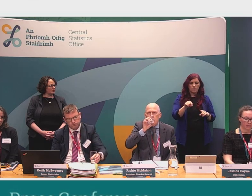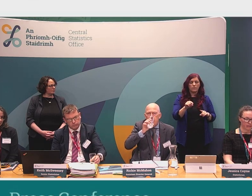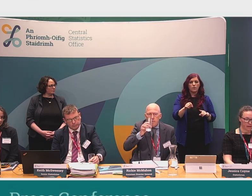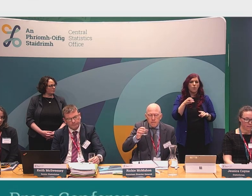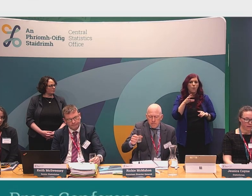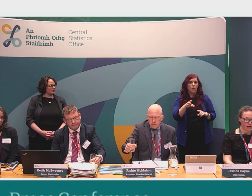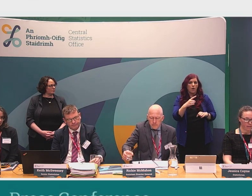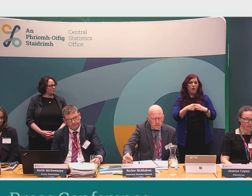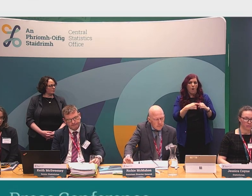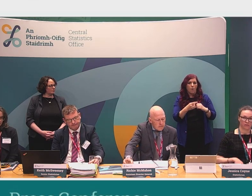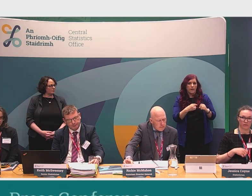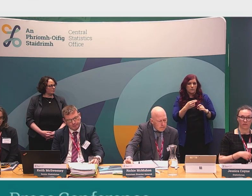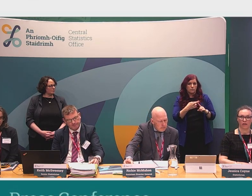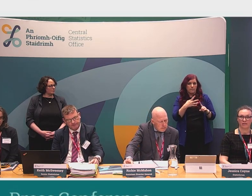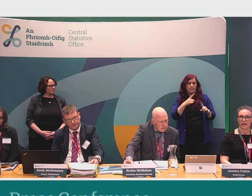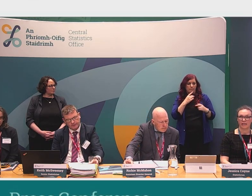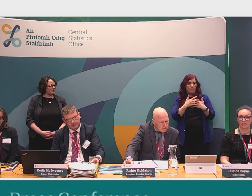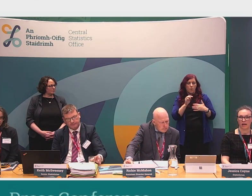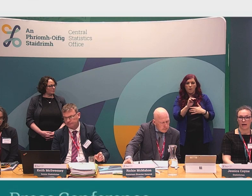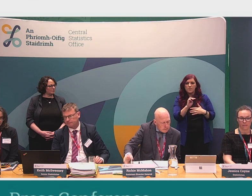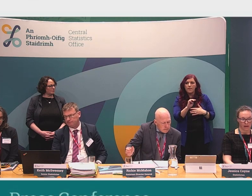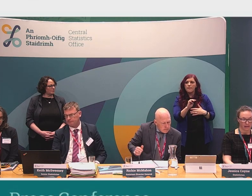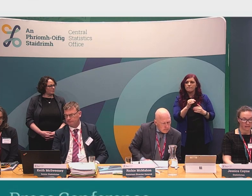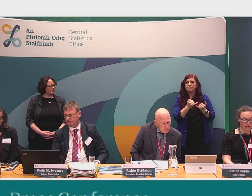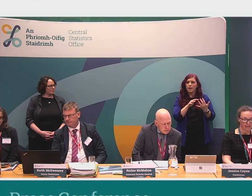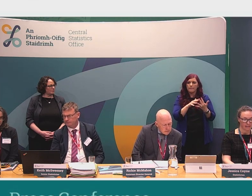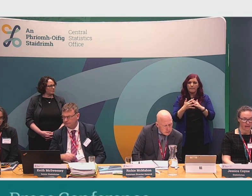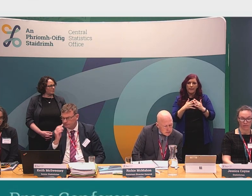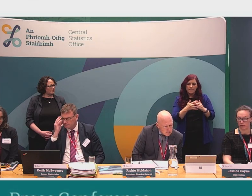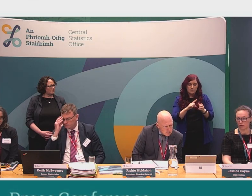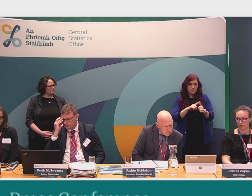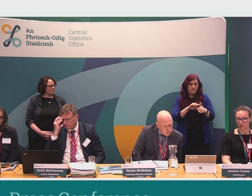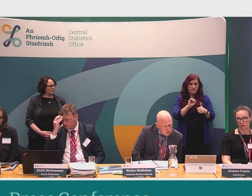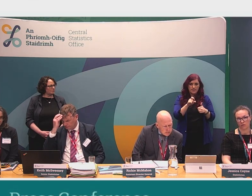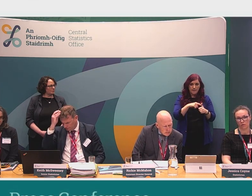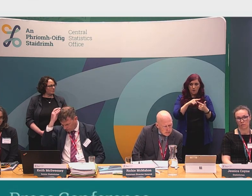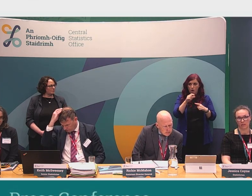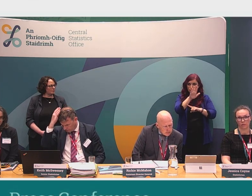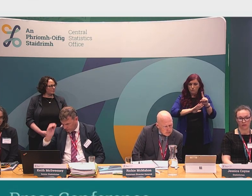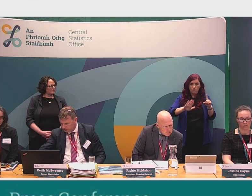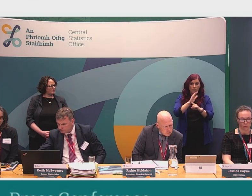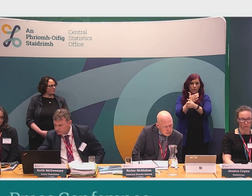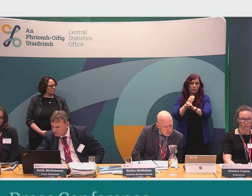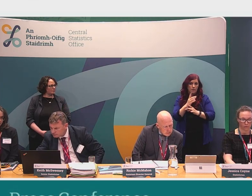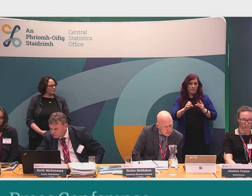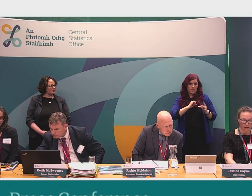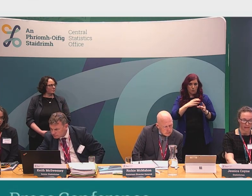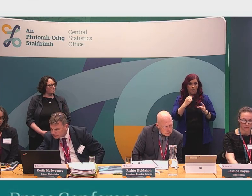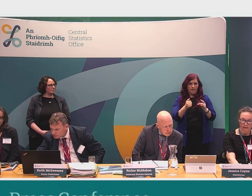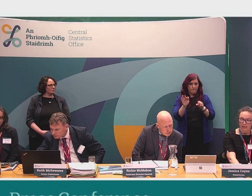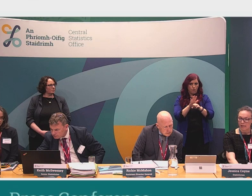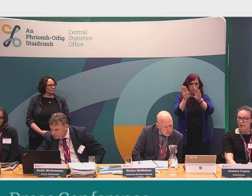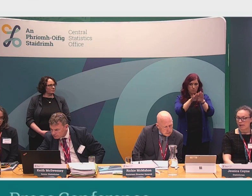possible in the sample. And this was done across age and sex and around the country, so to make sure we had an urban-rural